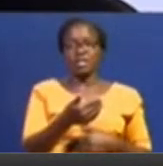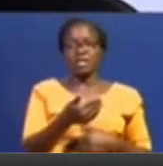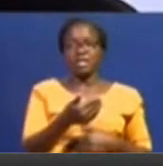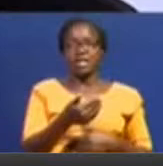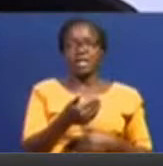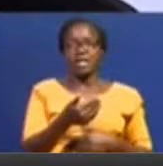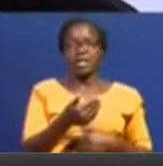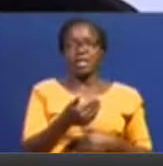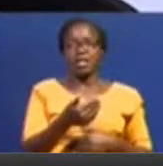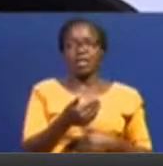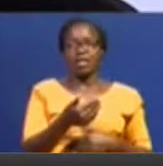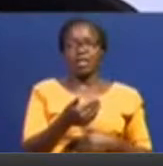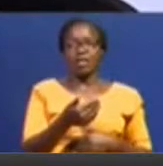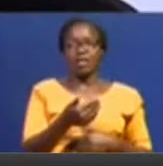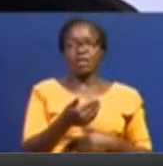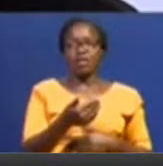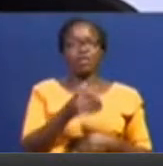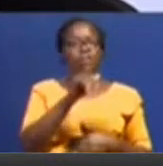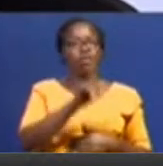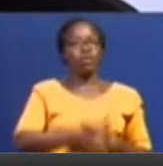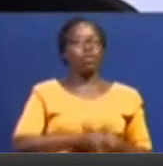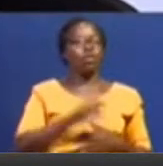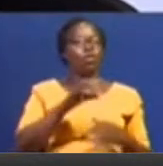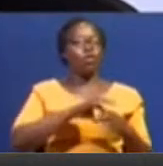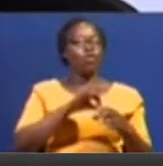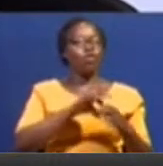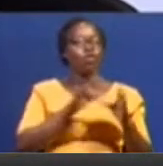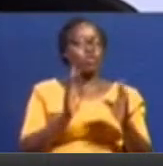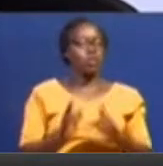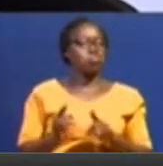time on the low voter turnout?